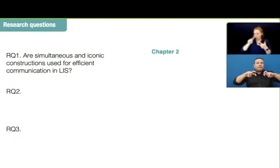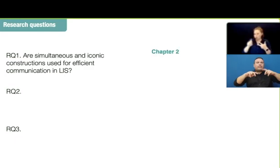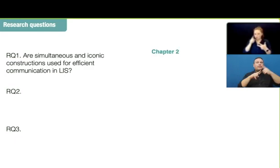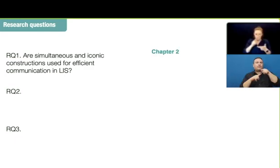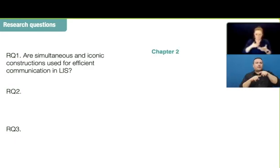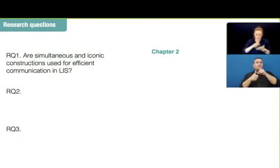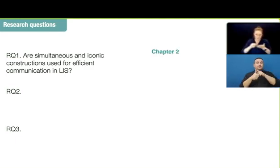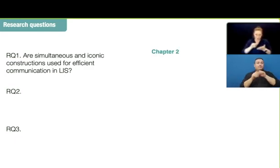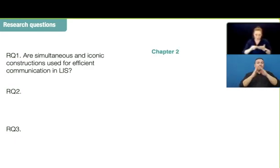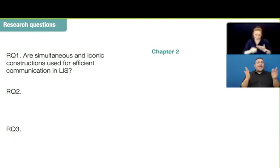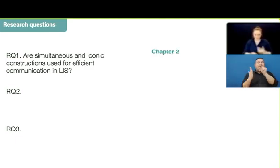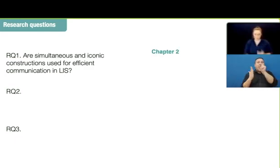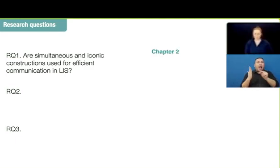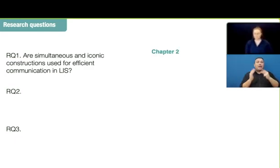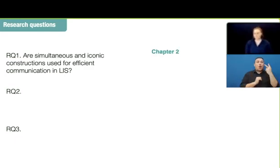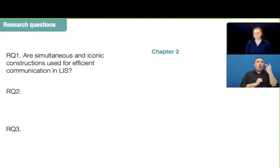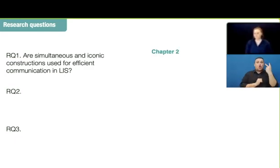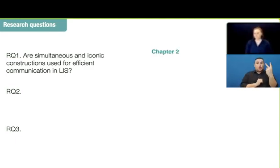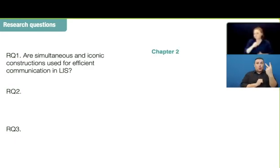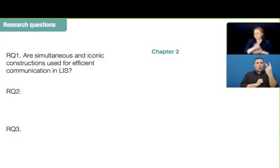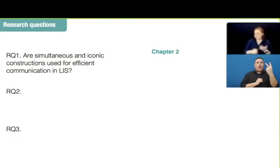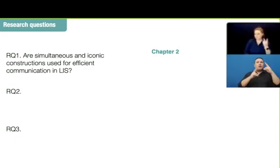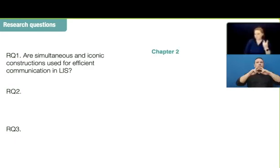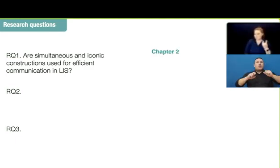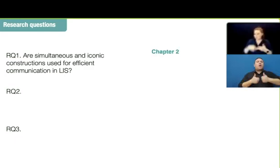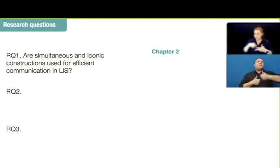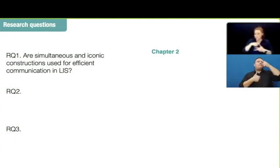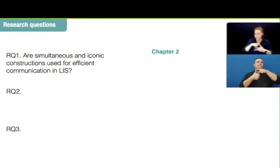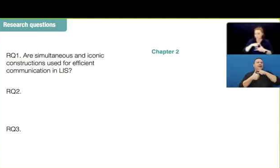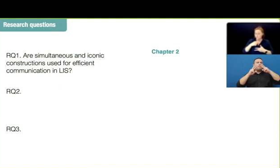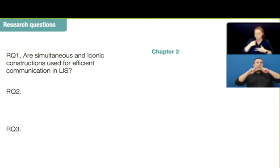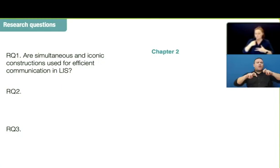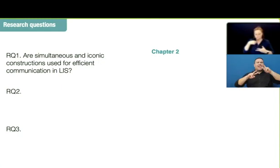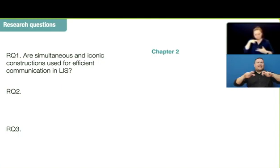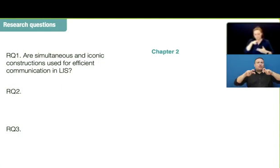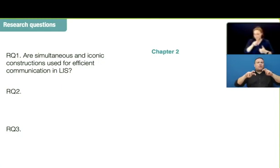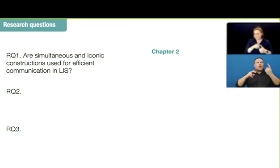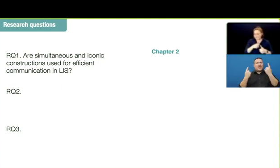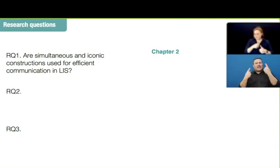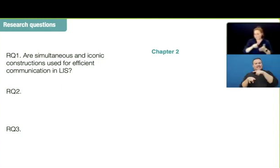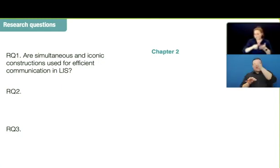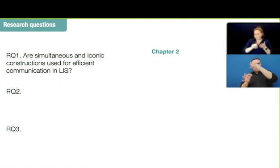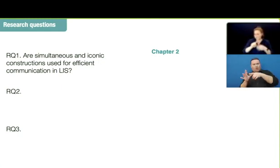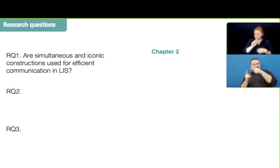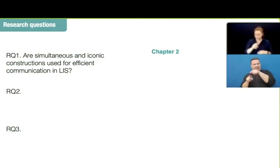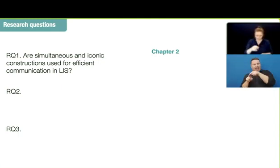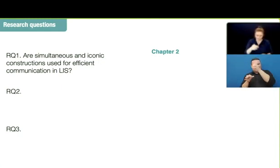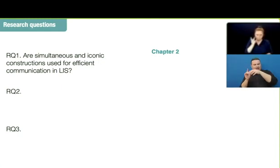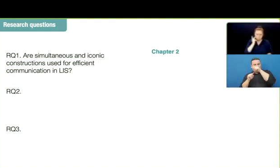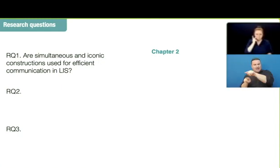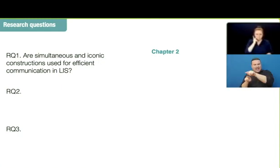dissertation. In Chapter 2, I investigated the first research question to see whether simultaneous and